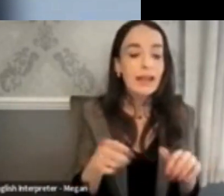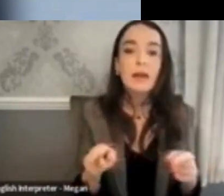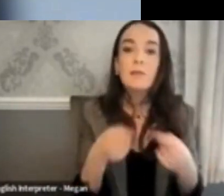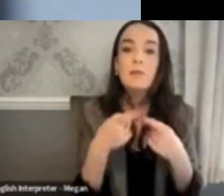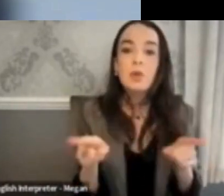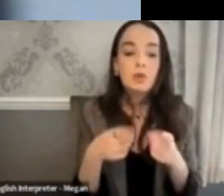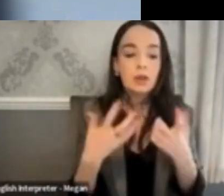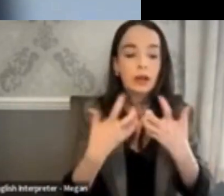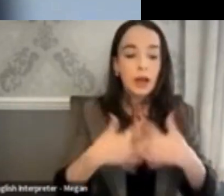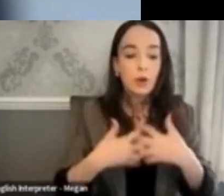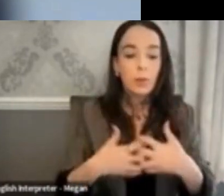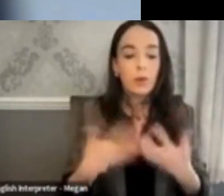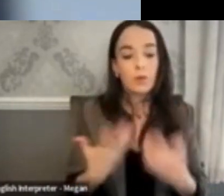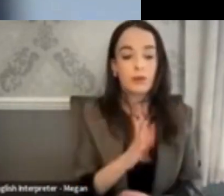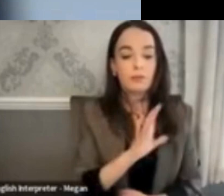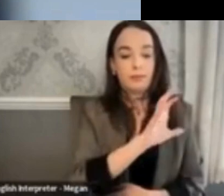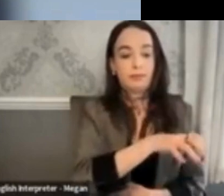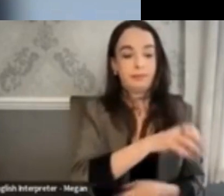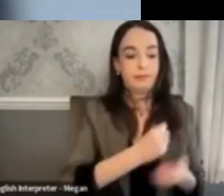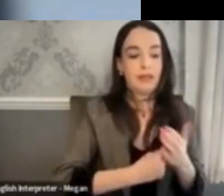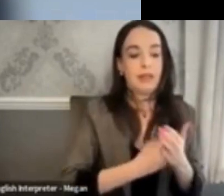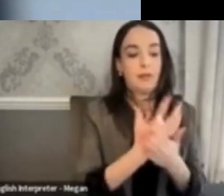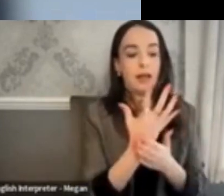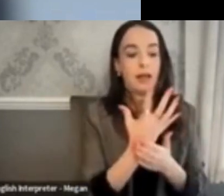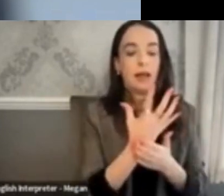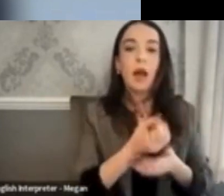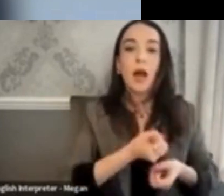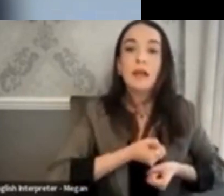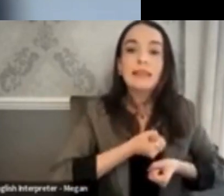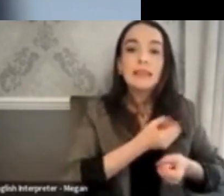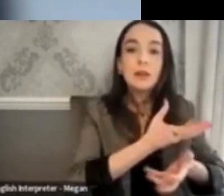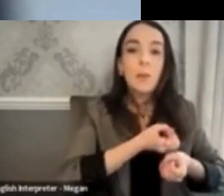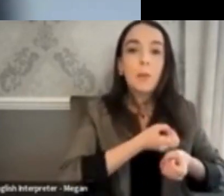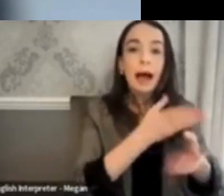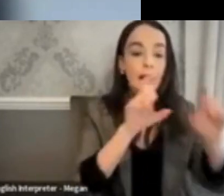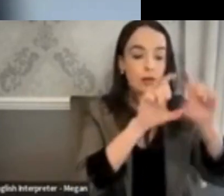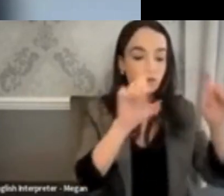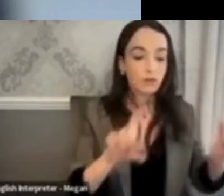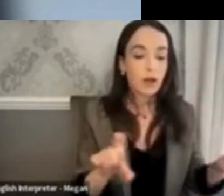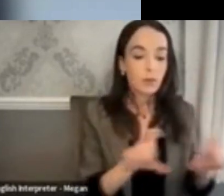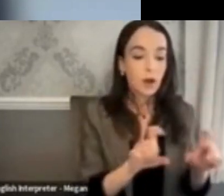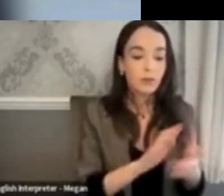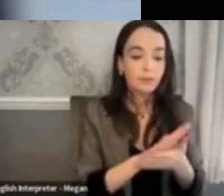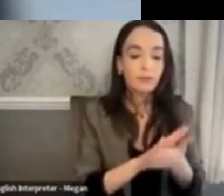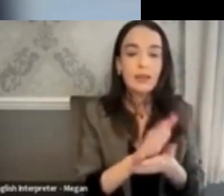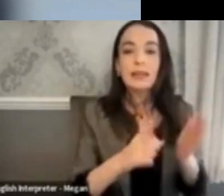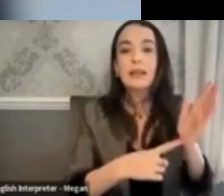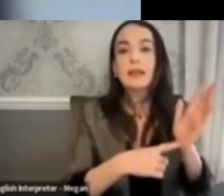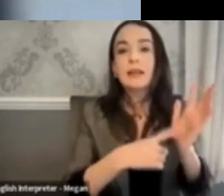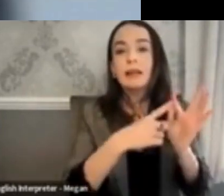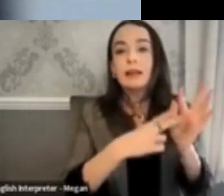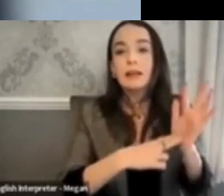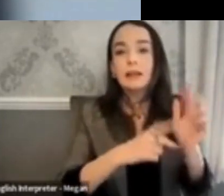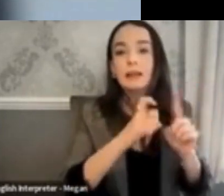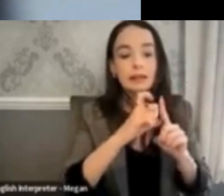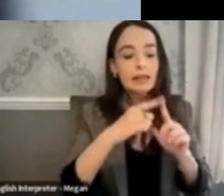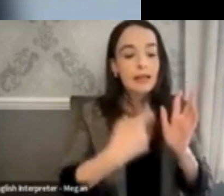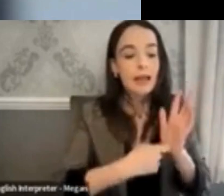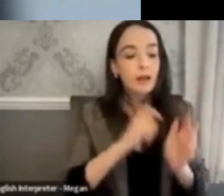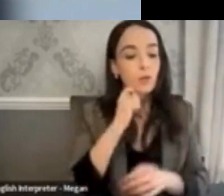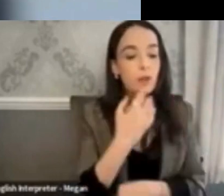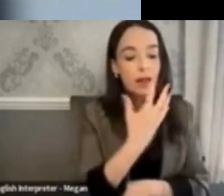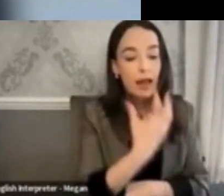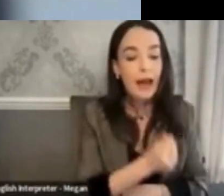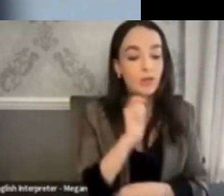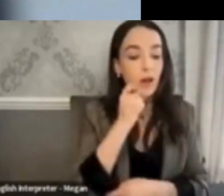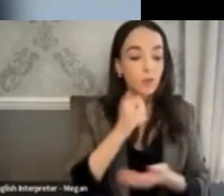framework, and there'll be a tender for suppliers that will open very soon. We'll be promoting to you via the Arts Council, so